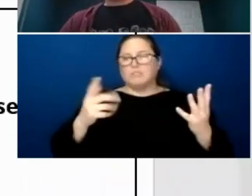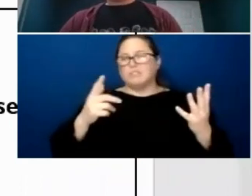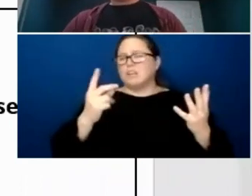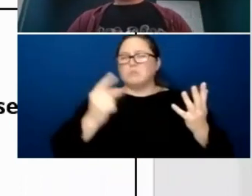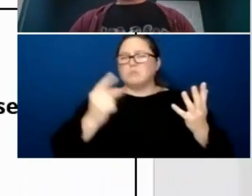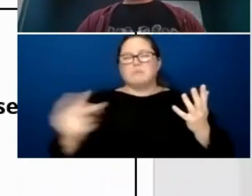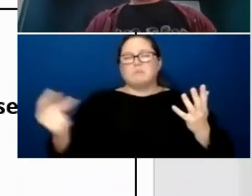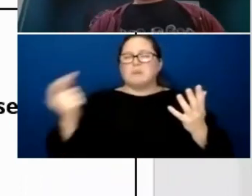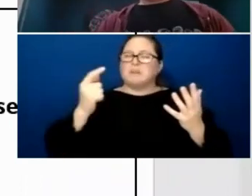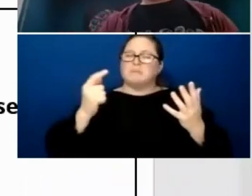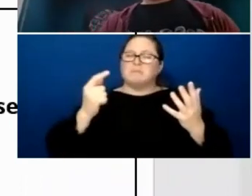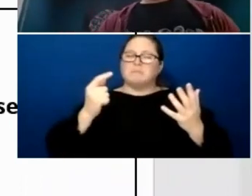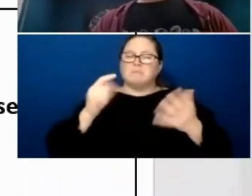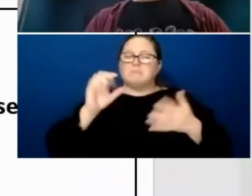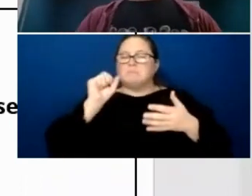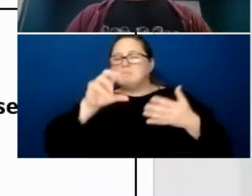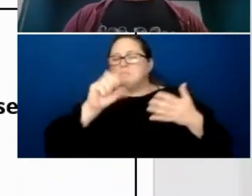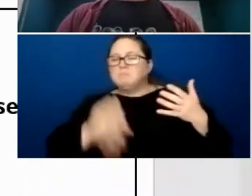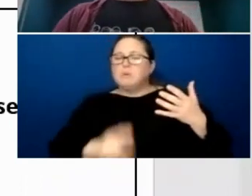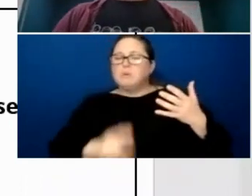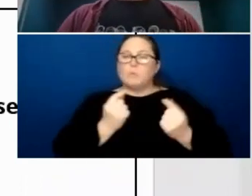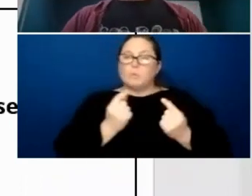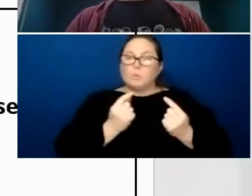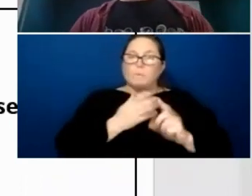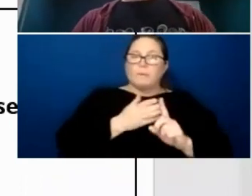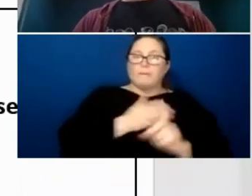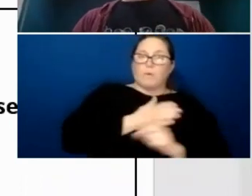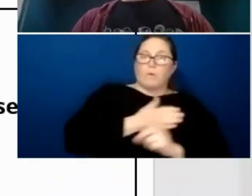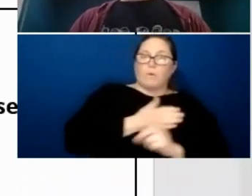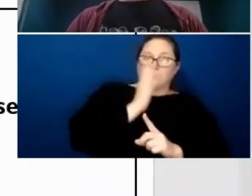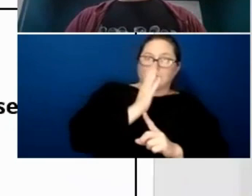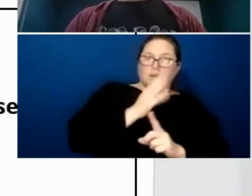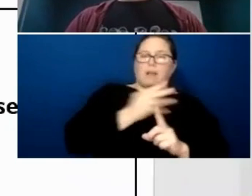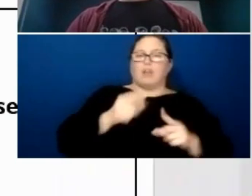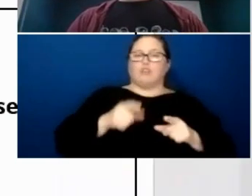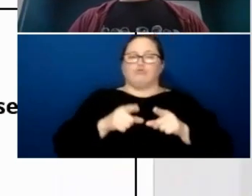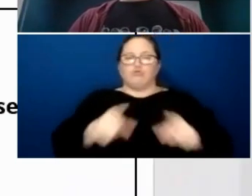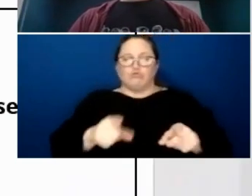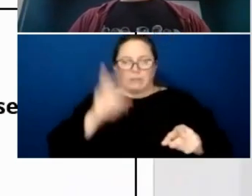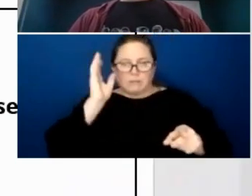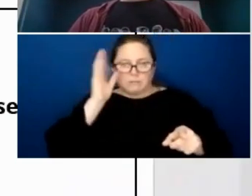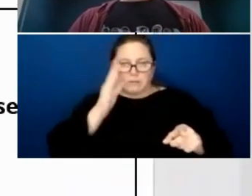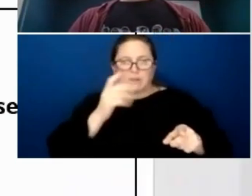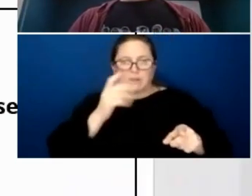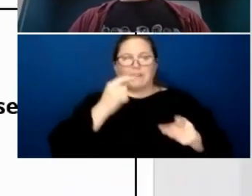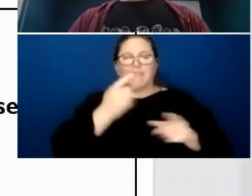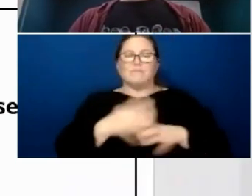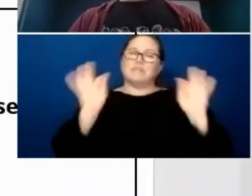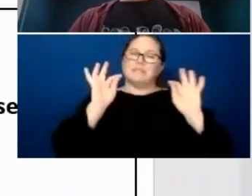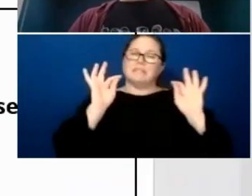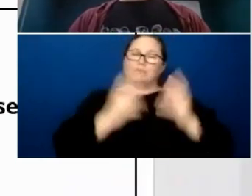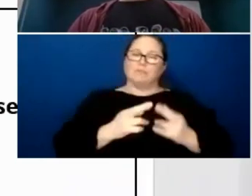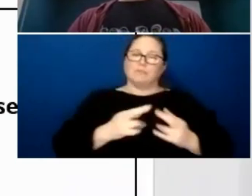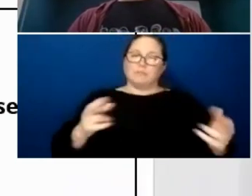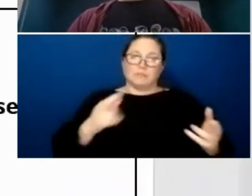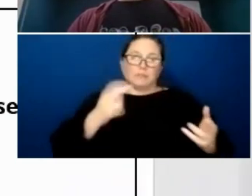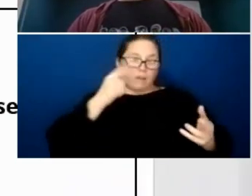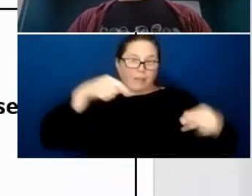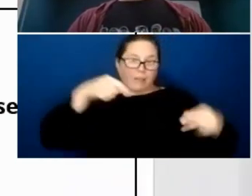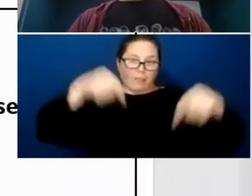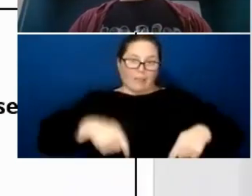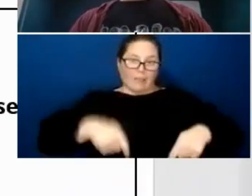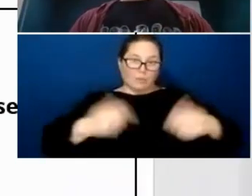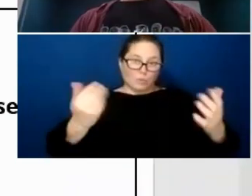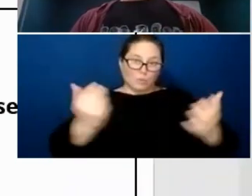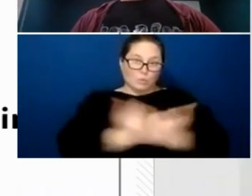for presentations and what to do during the presentation. Free resources. If you're new to our community,